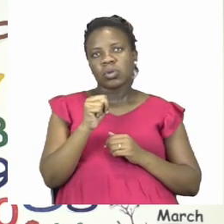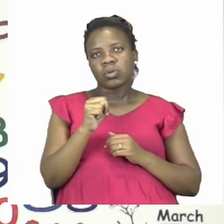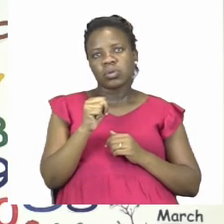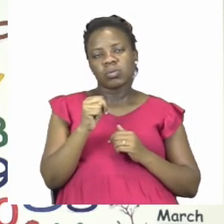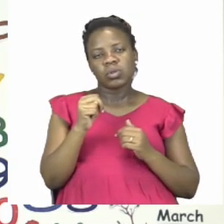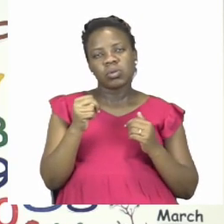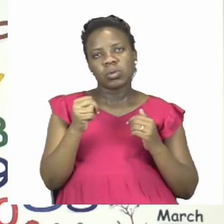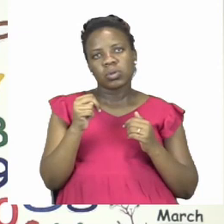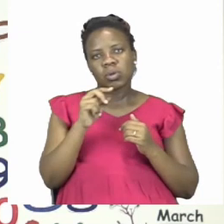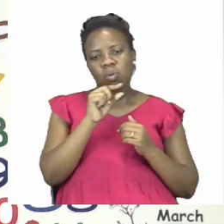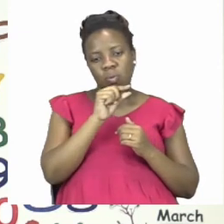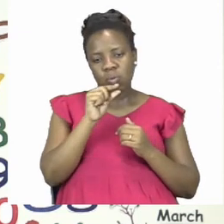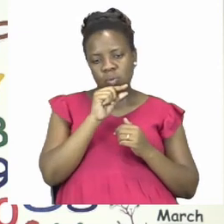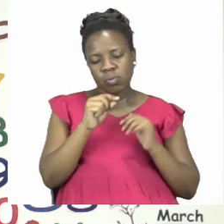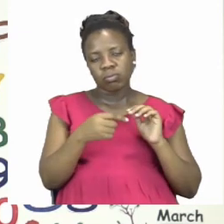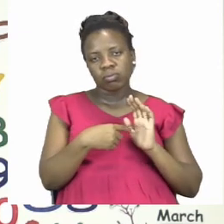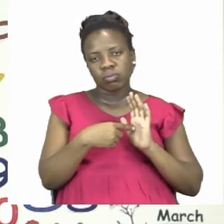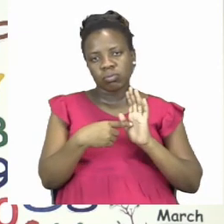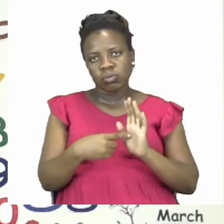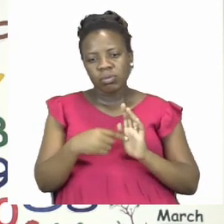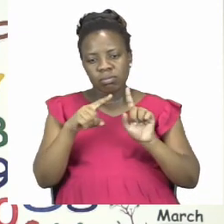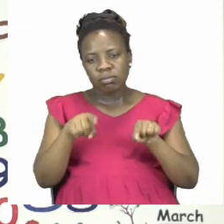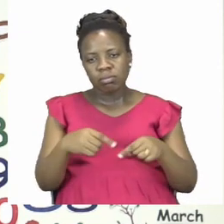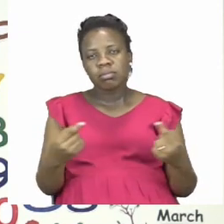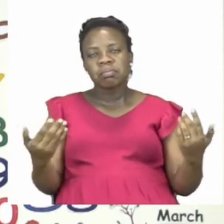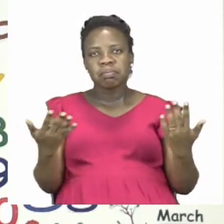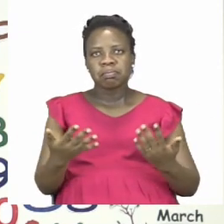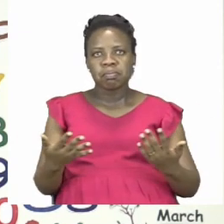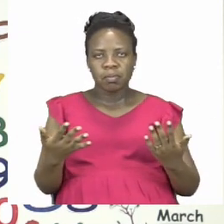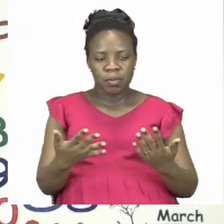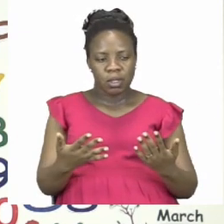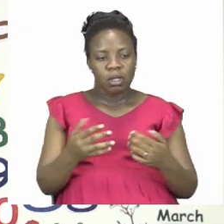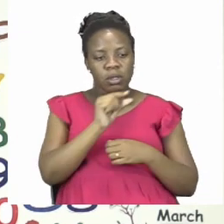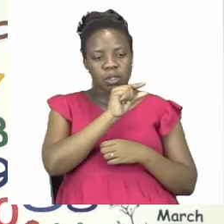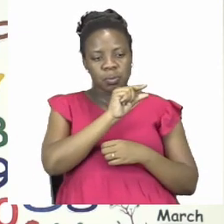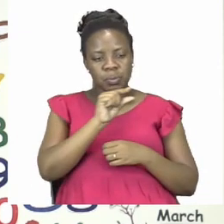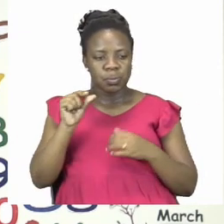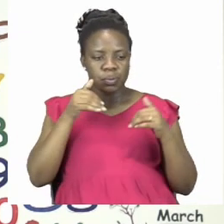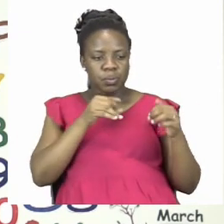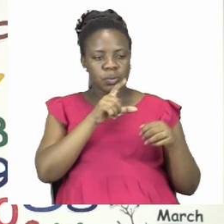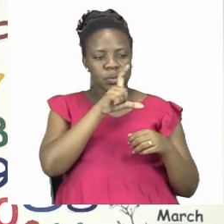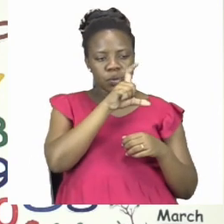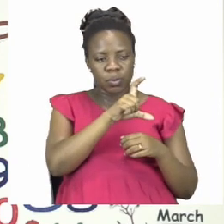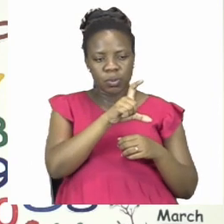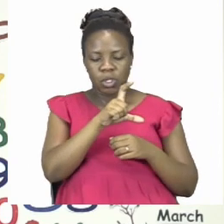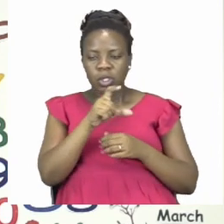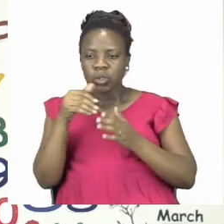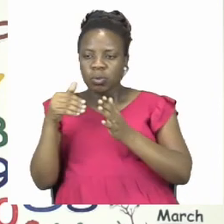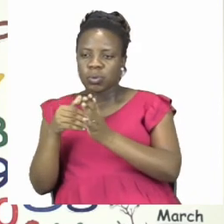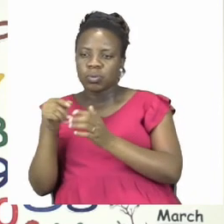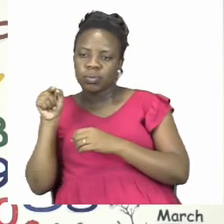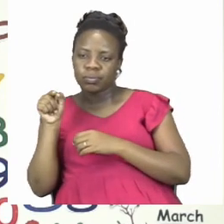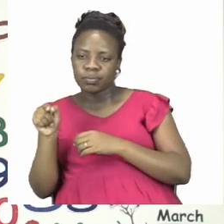of your sentence and a full stop at the end. Have fun looking for all the different things, and I'll see you